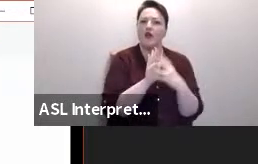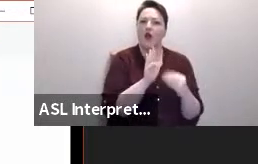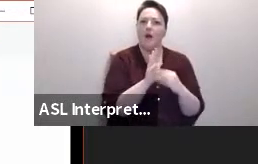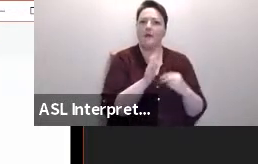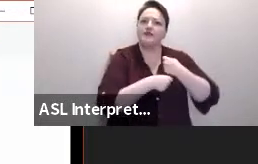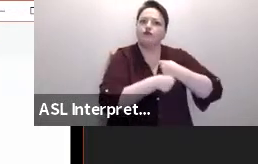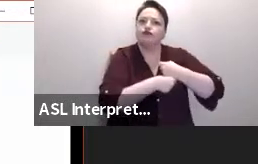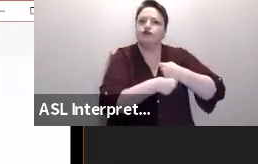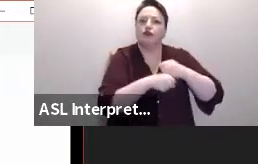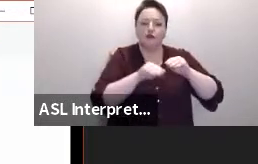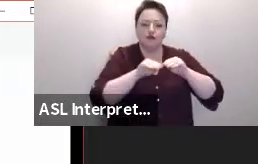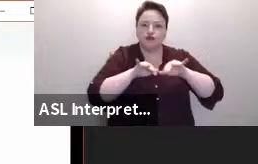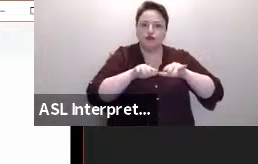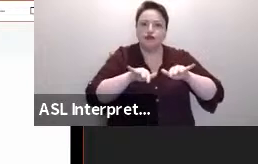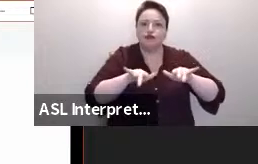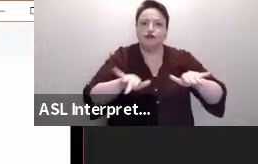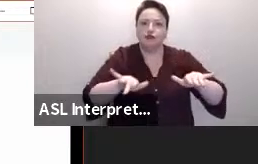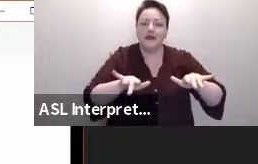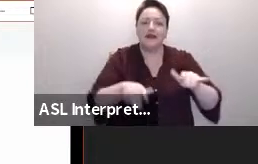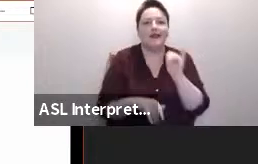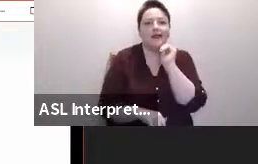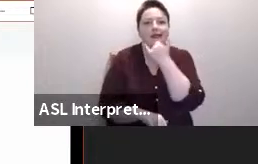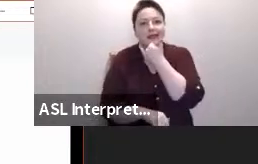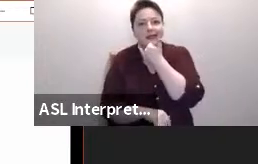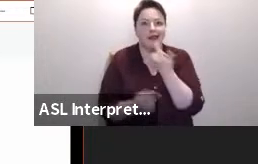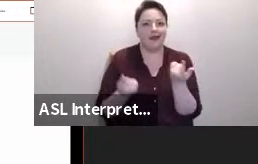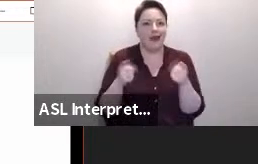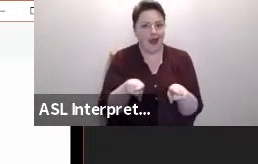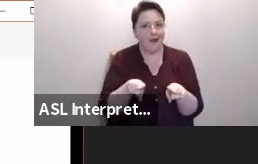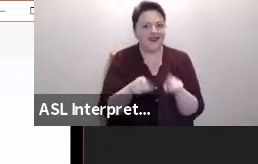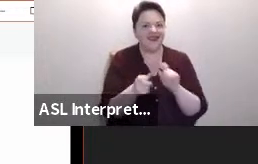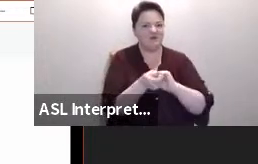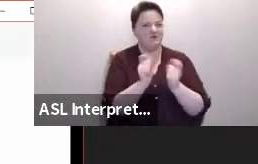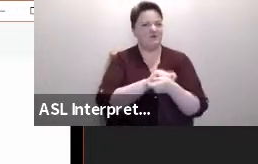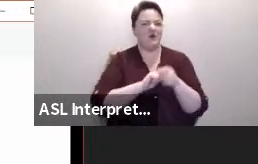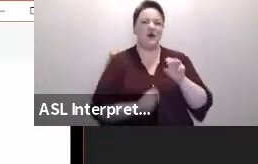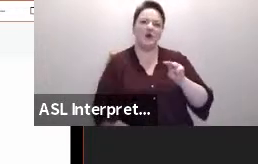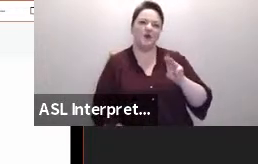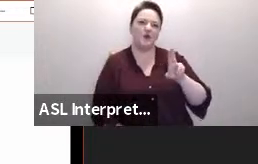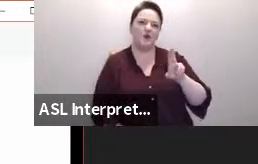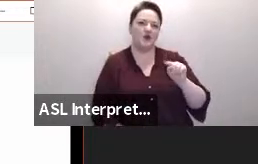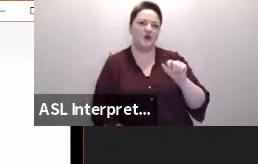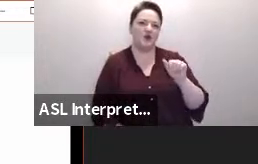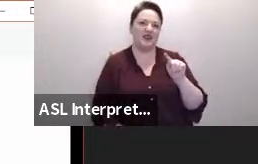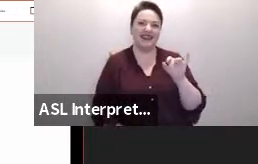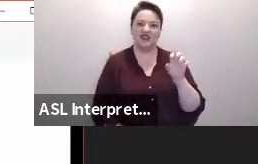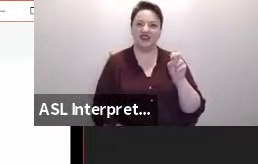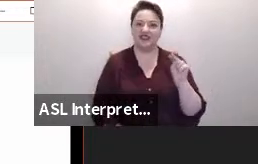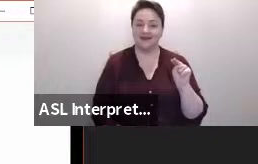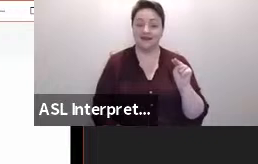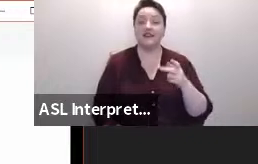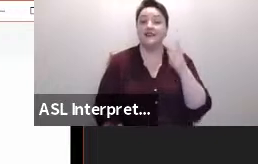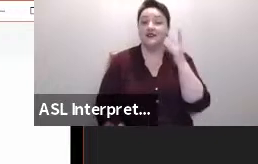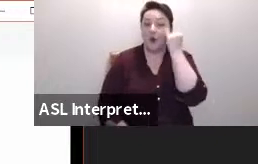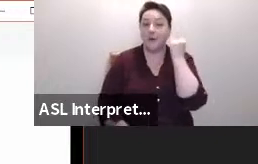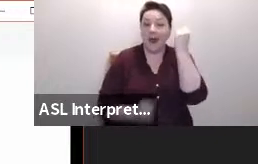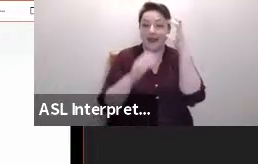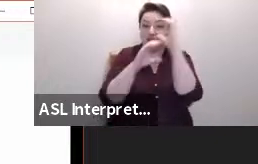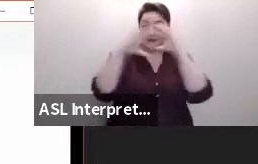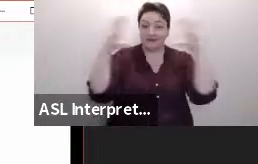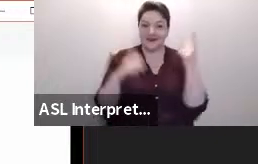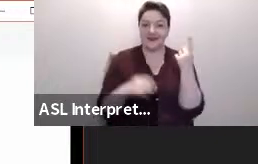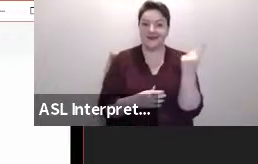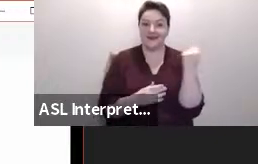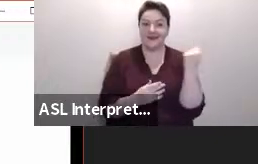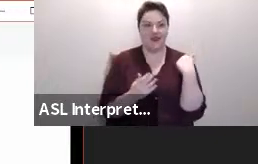make mistakes every now and then. That's essentially what a mutation is. So you can imagine copying something by hand. If you had to write something